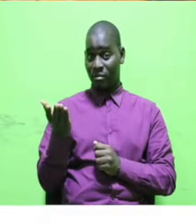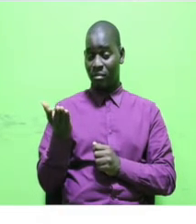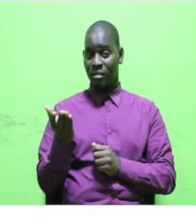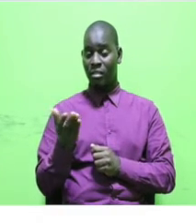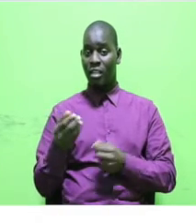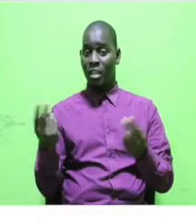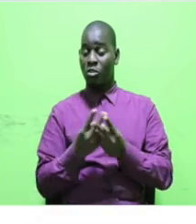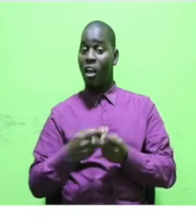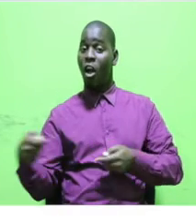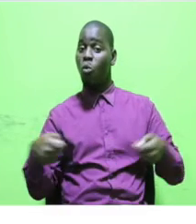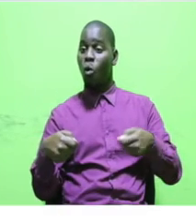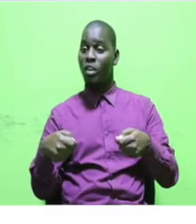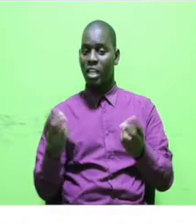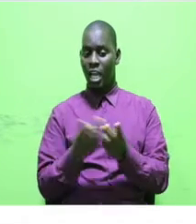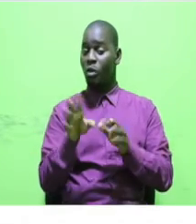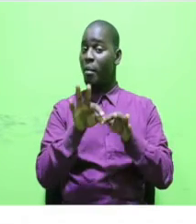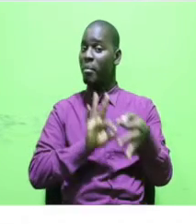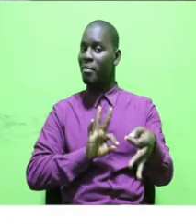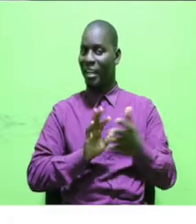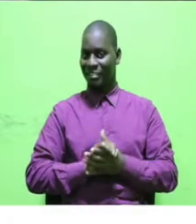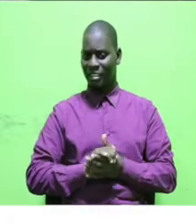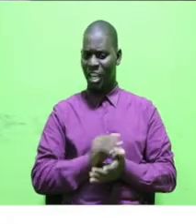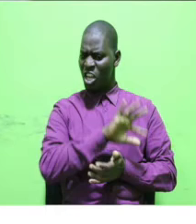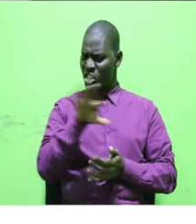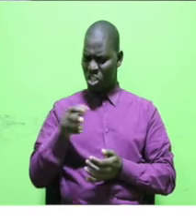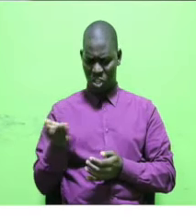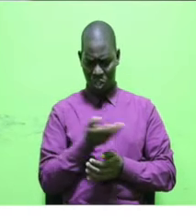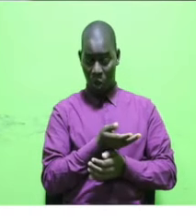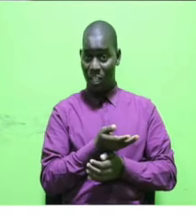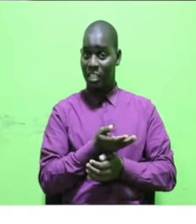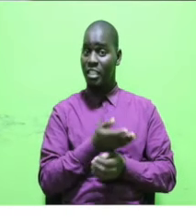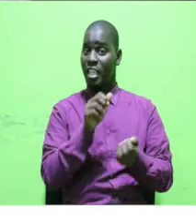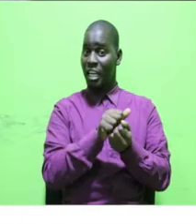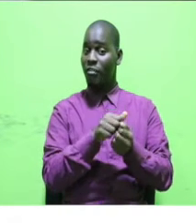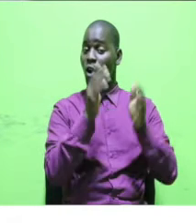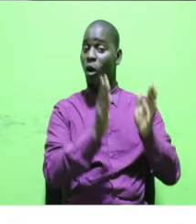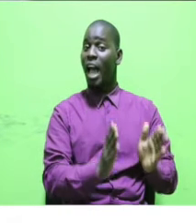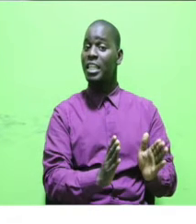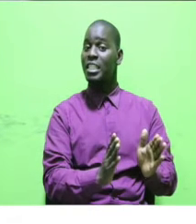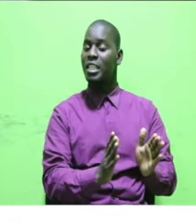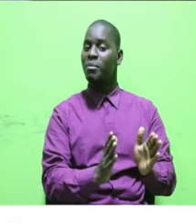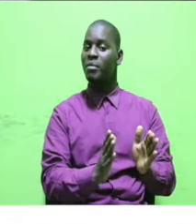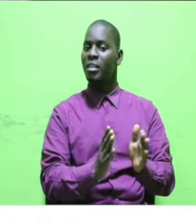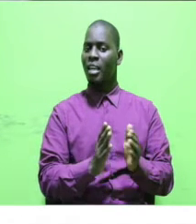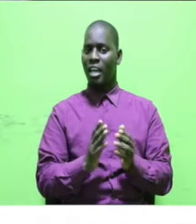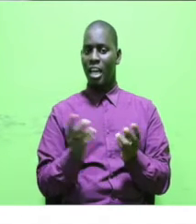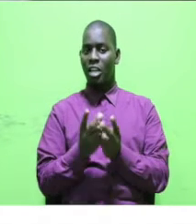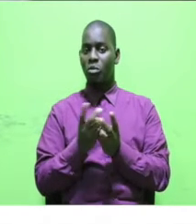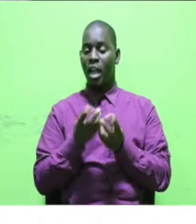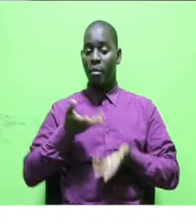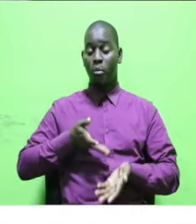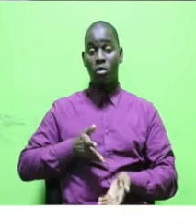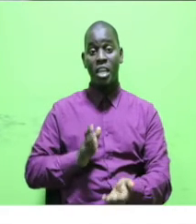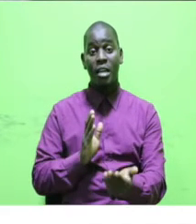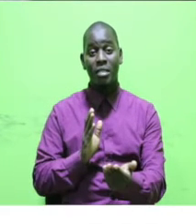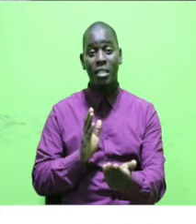wood, and papers. And those waste from non-living organisms are called non-biodegradable